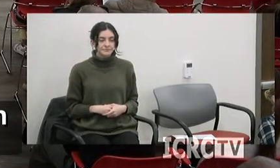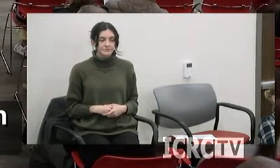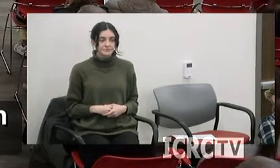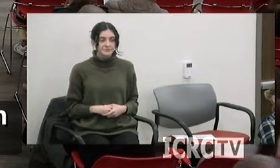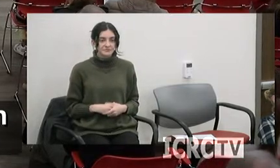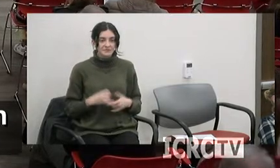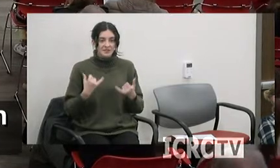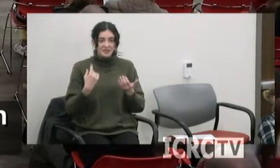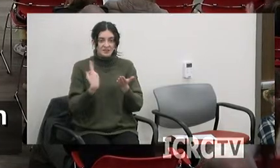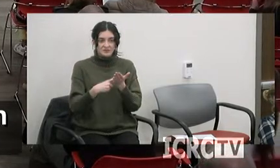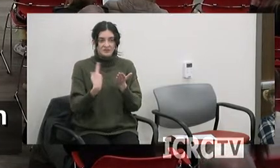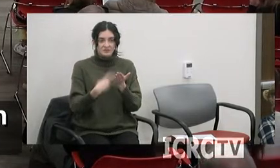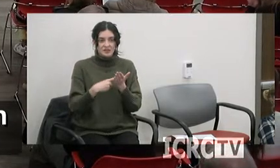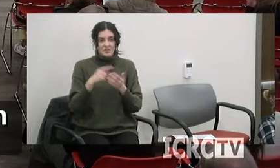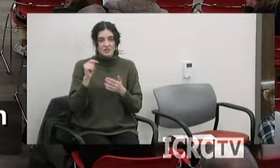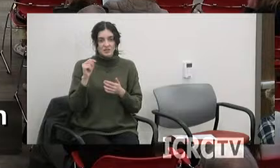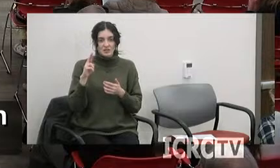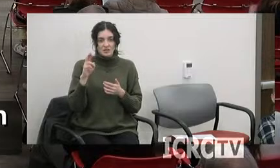the treasurer's report,